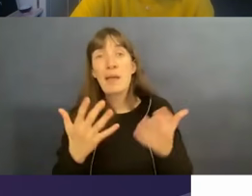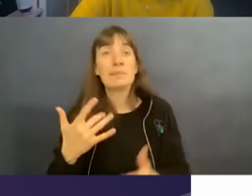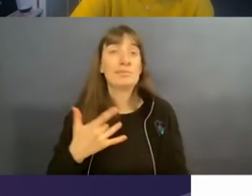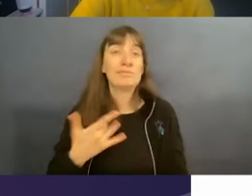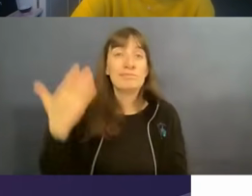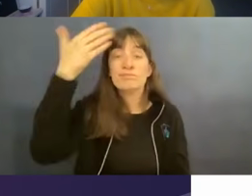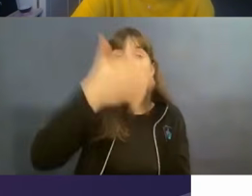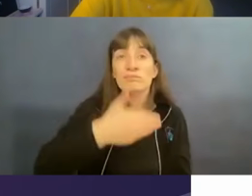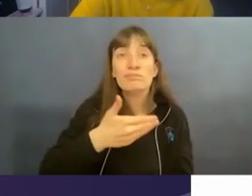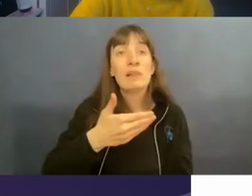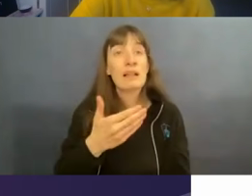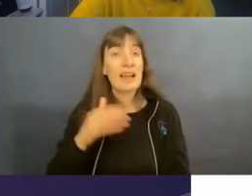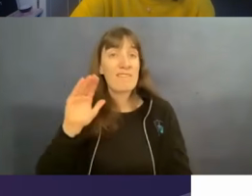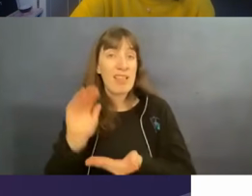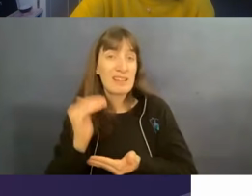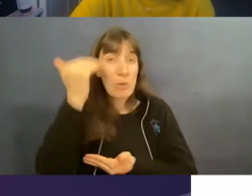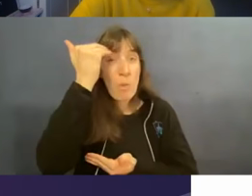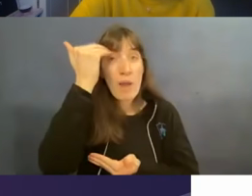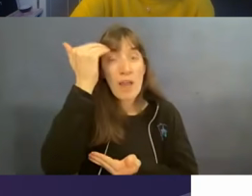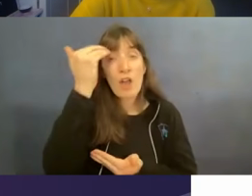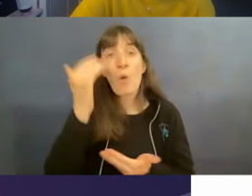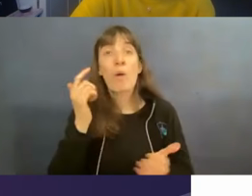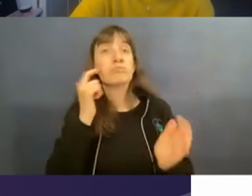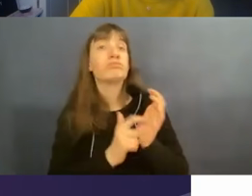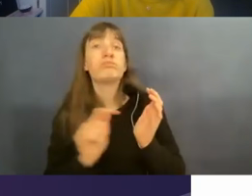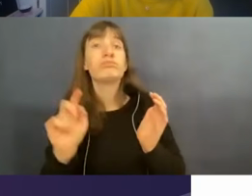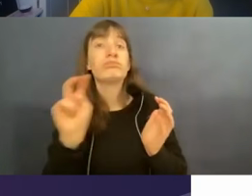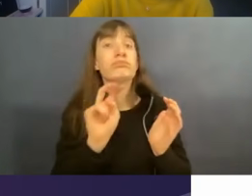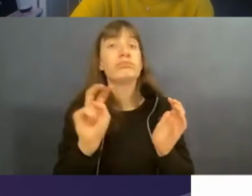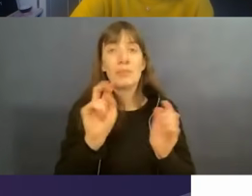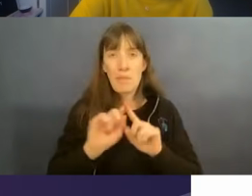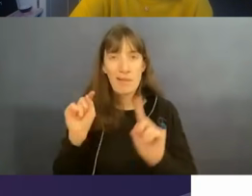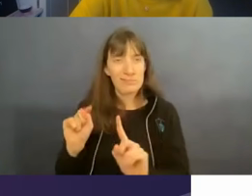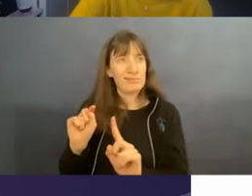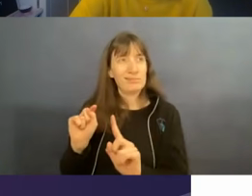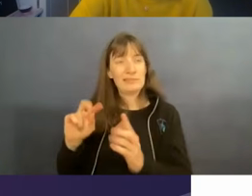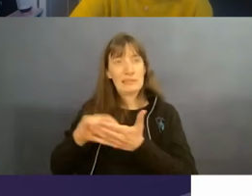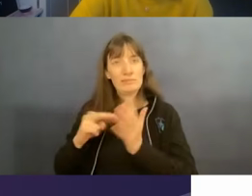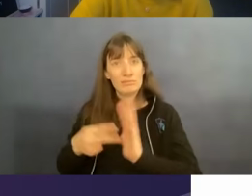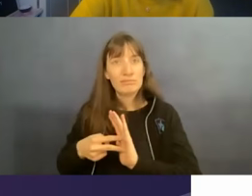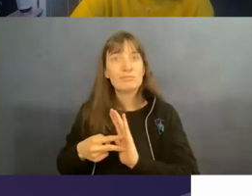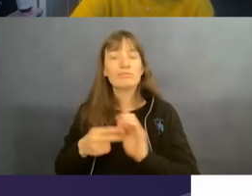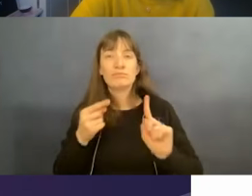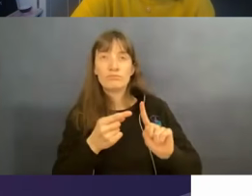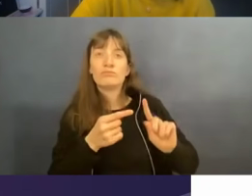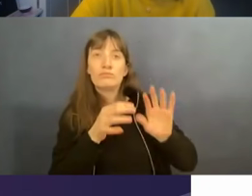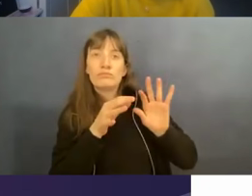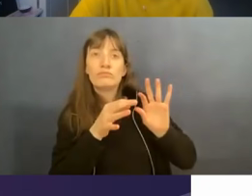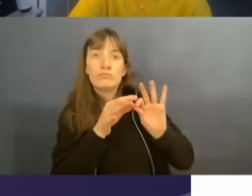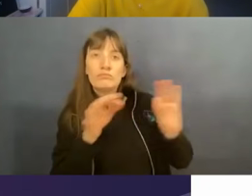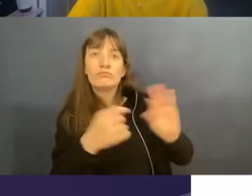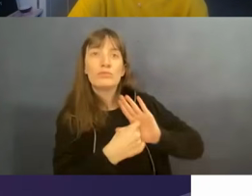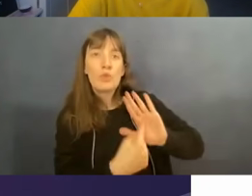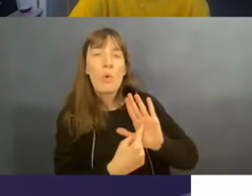people are as aware of or may be on the lookout for as well. But I think in this definition, it mentions making a child feel